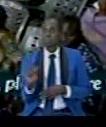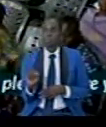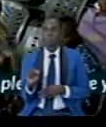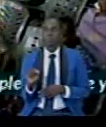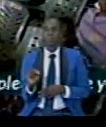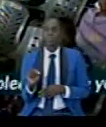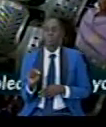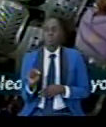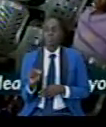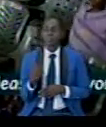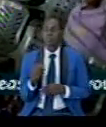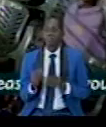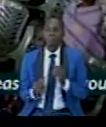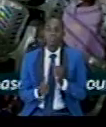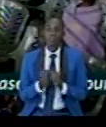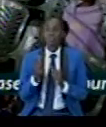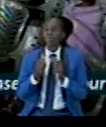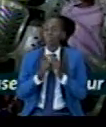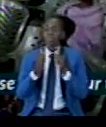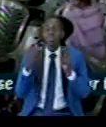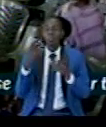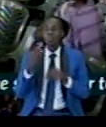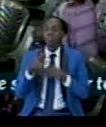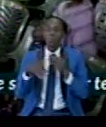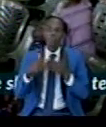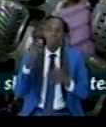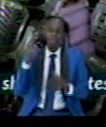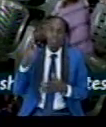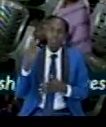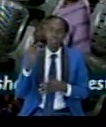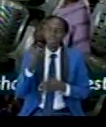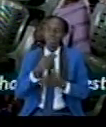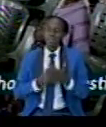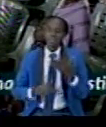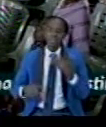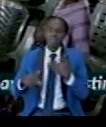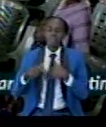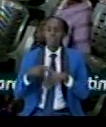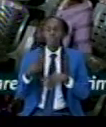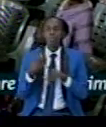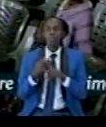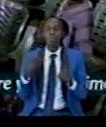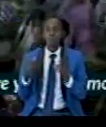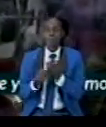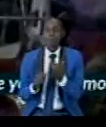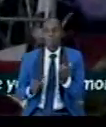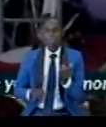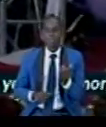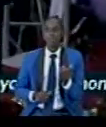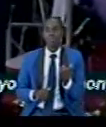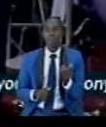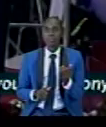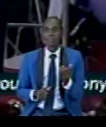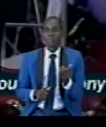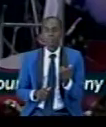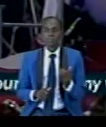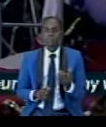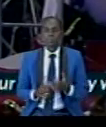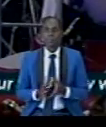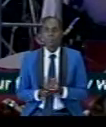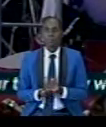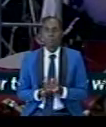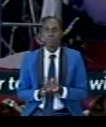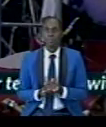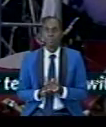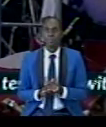of all testimony, the restoration from backsliding. Listening to her testimony.